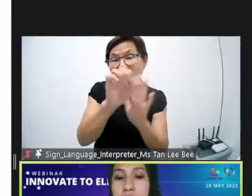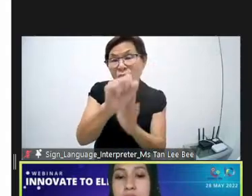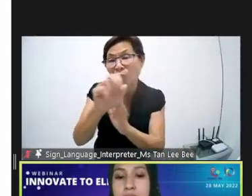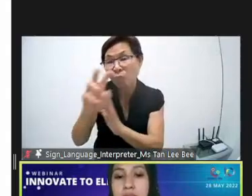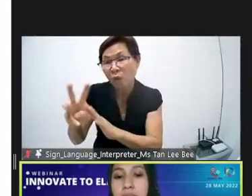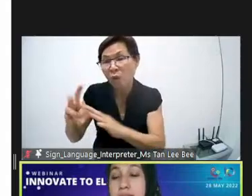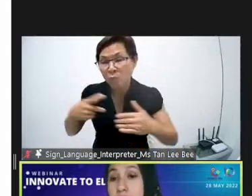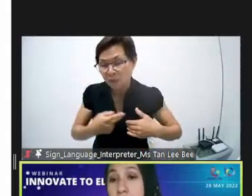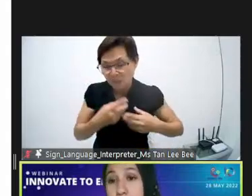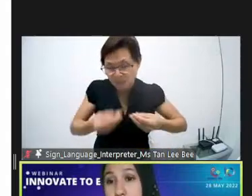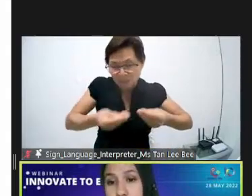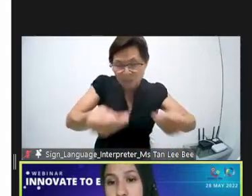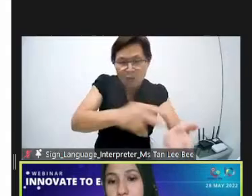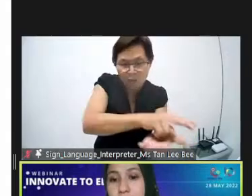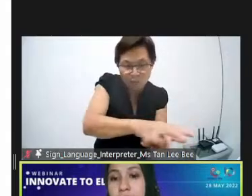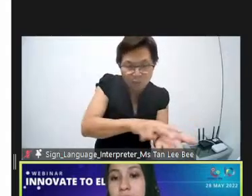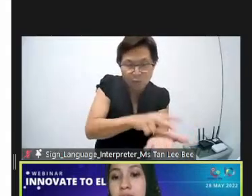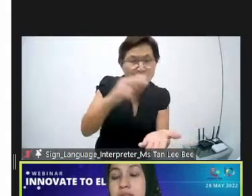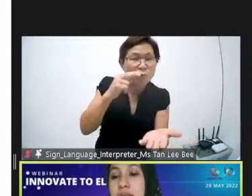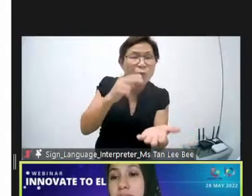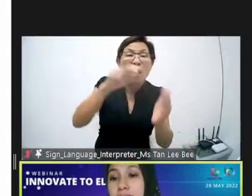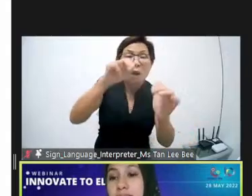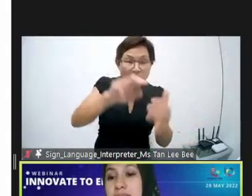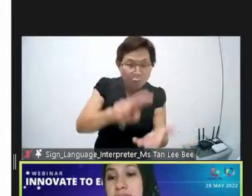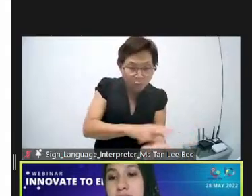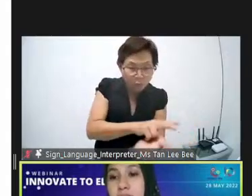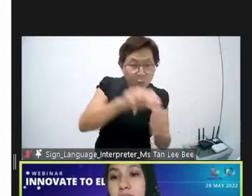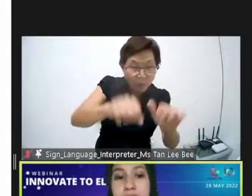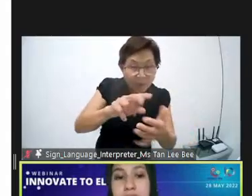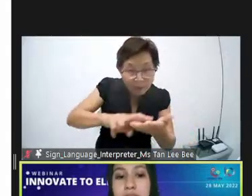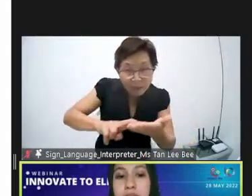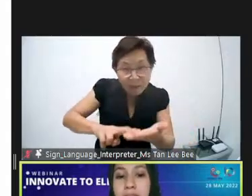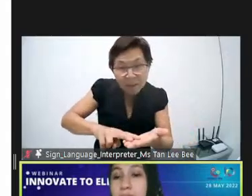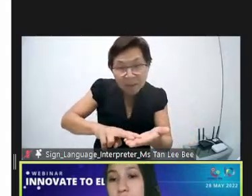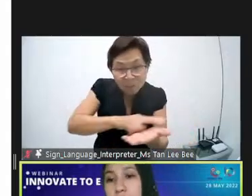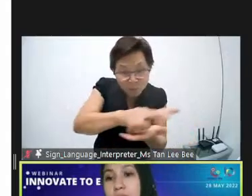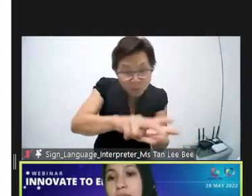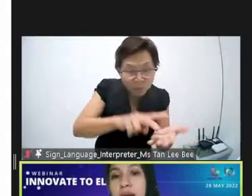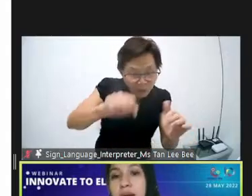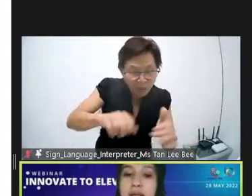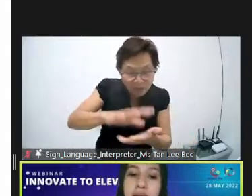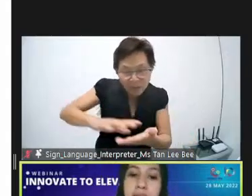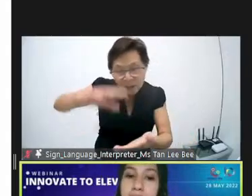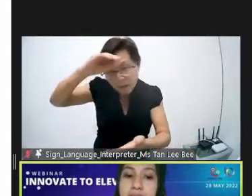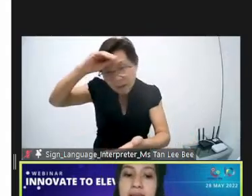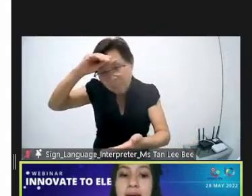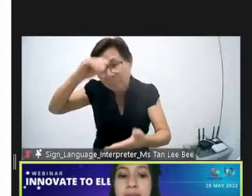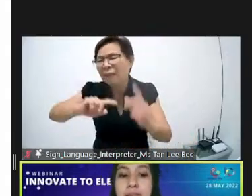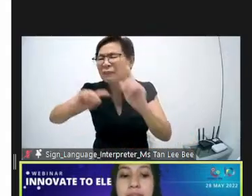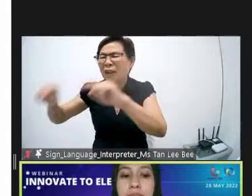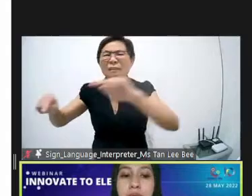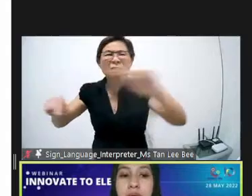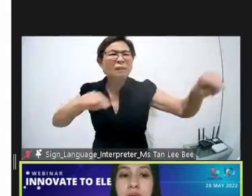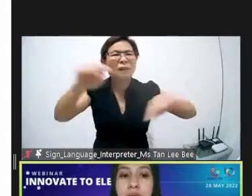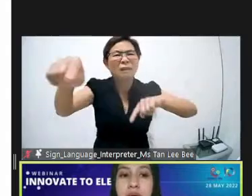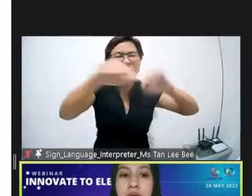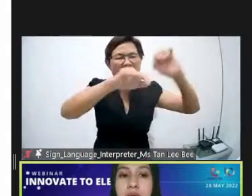them reader access learning because they can easily learn anywhere and anytime.